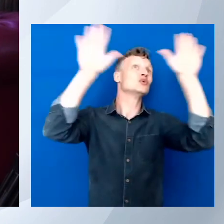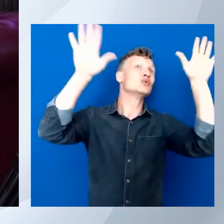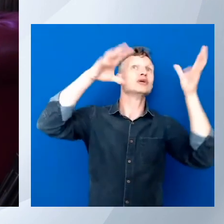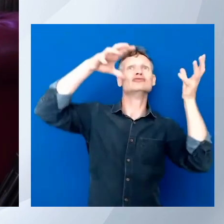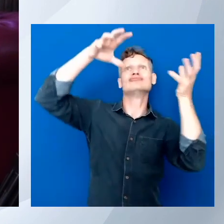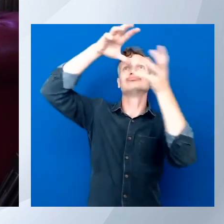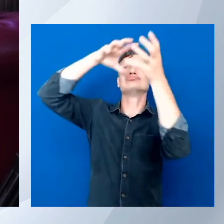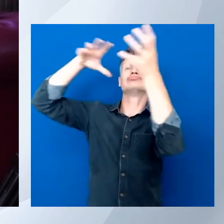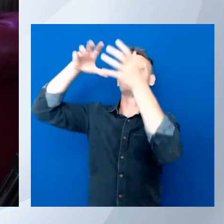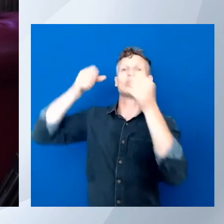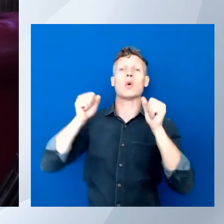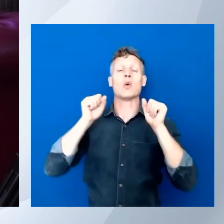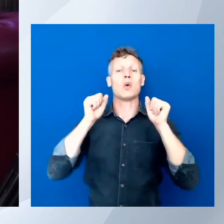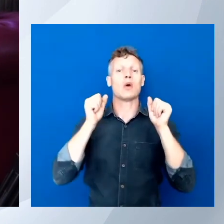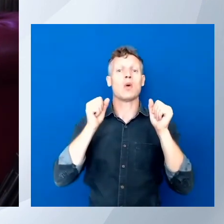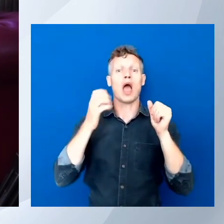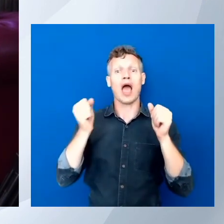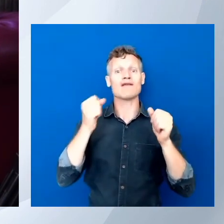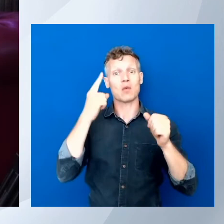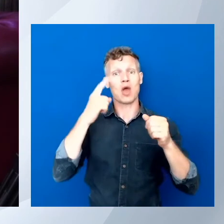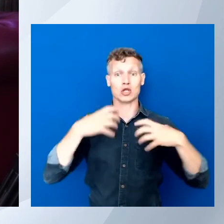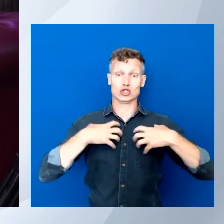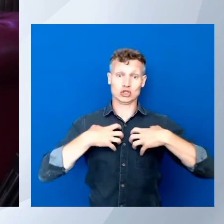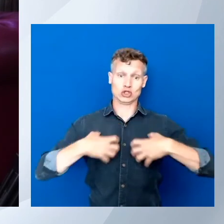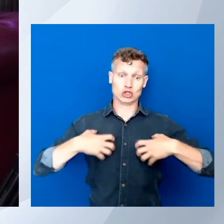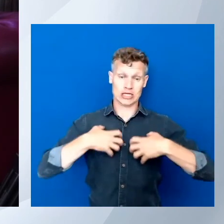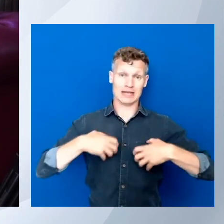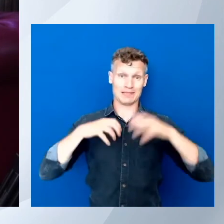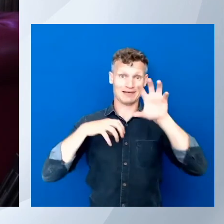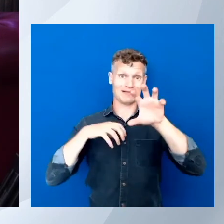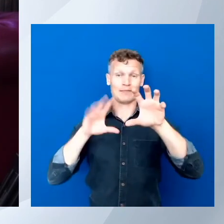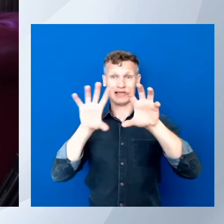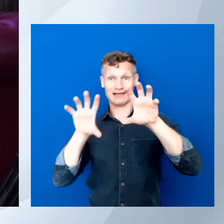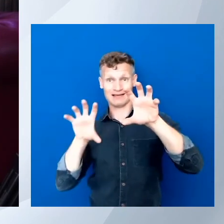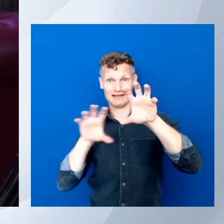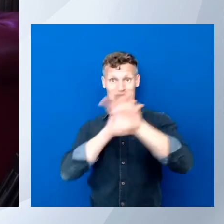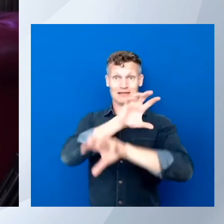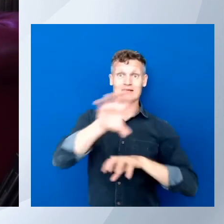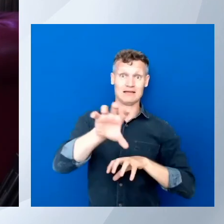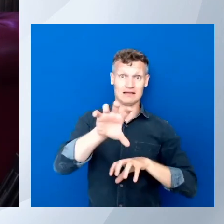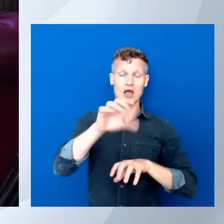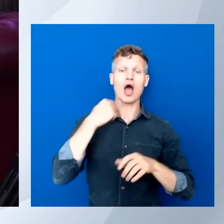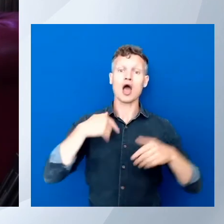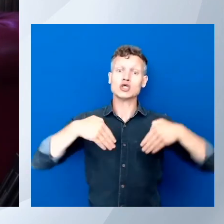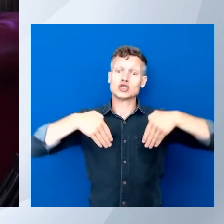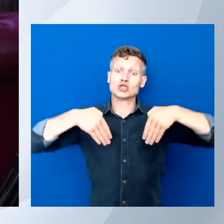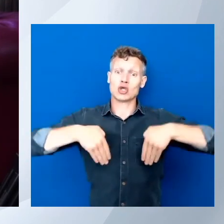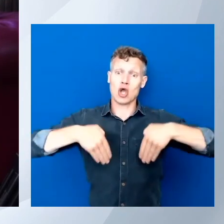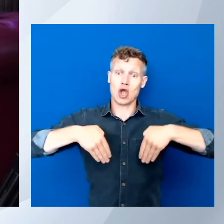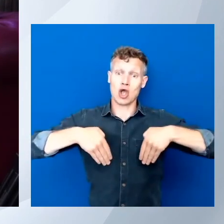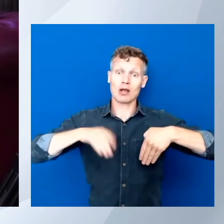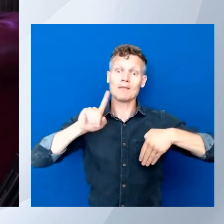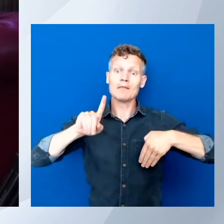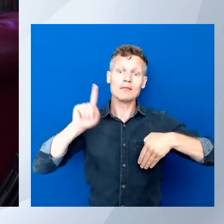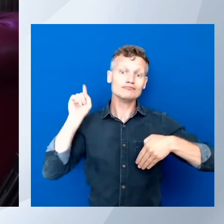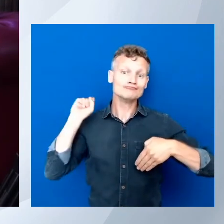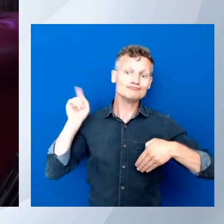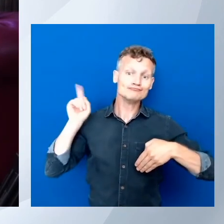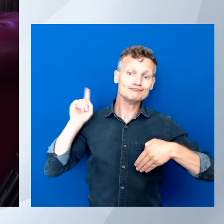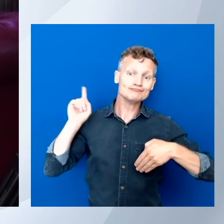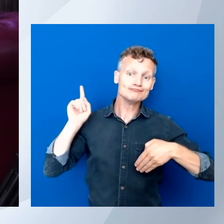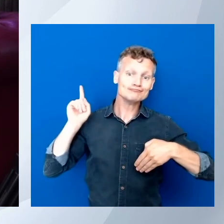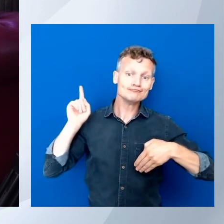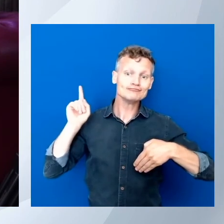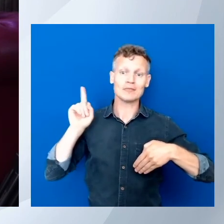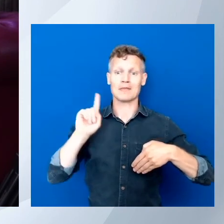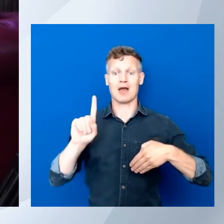sheep with one of a white dog, and it would say, yeah, that's a sheep. And why was it a sheep? Well, not because it saw a white thing in the